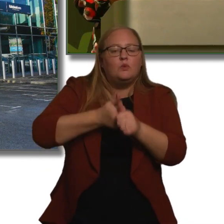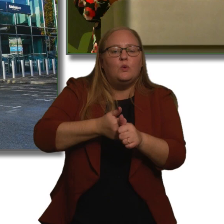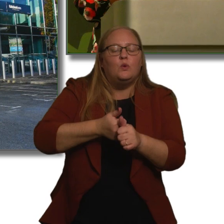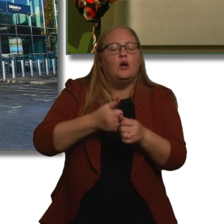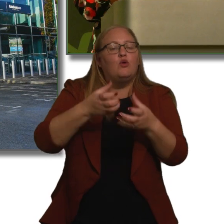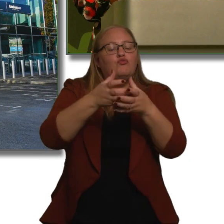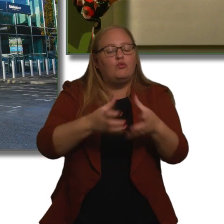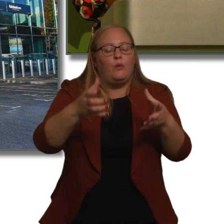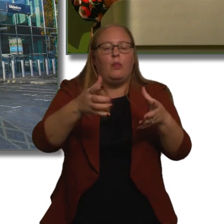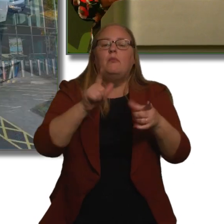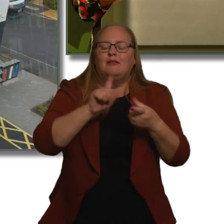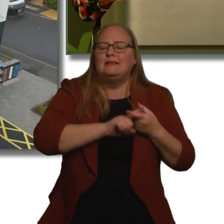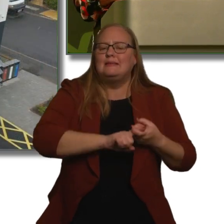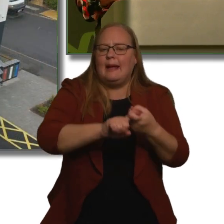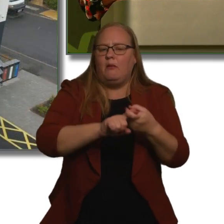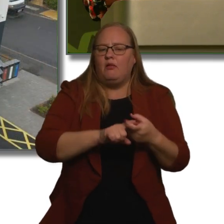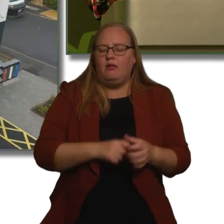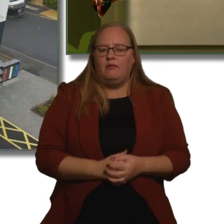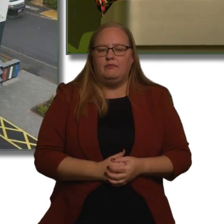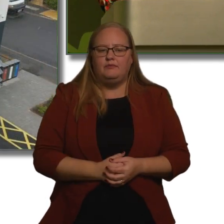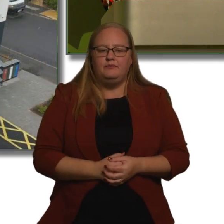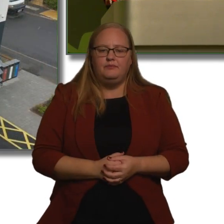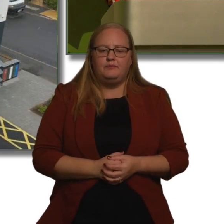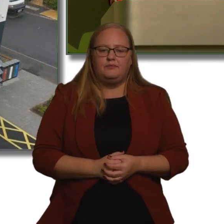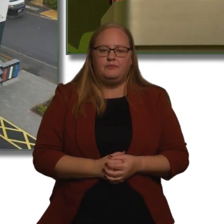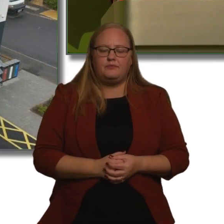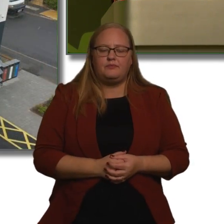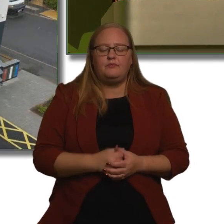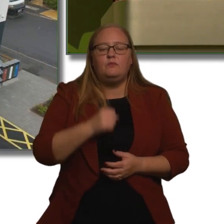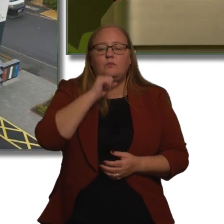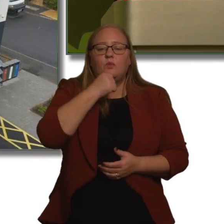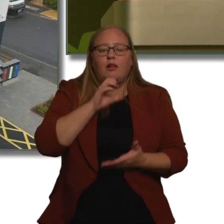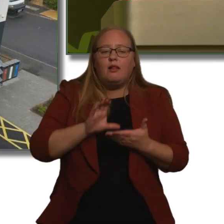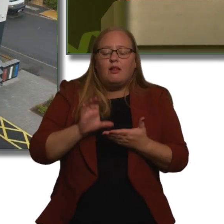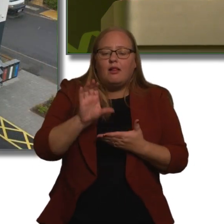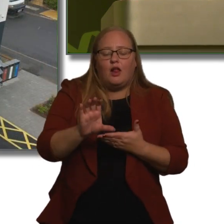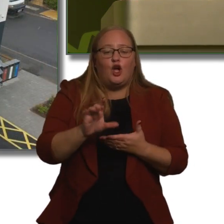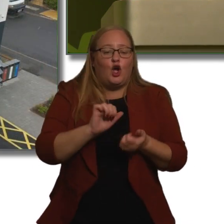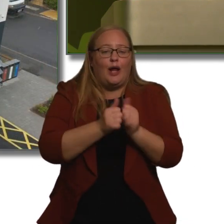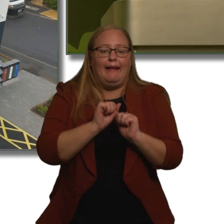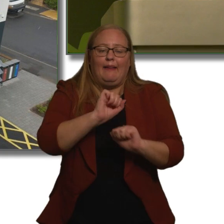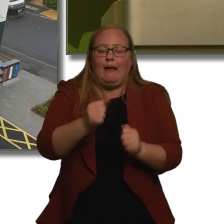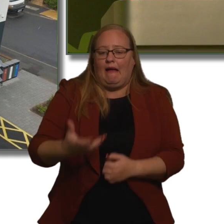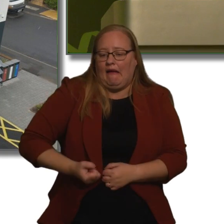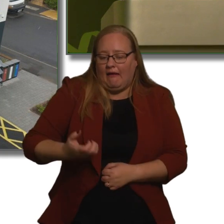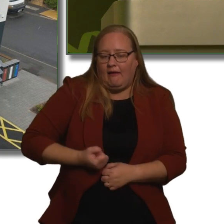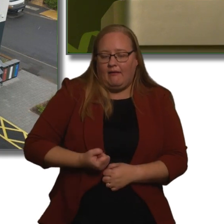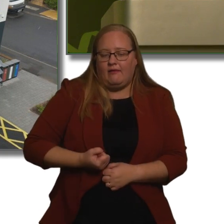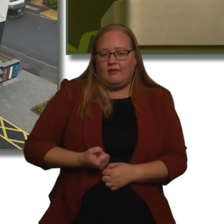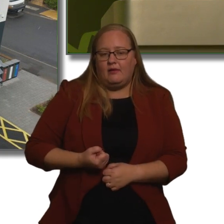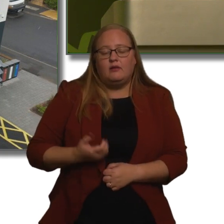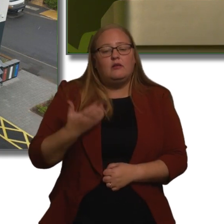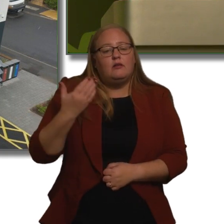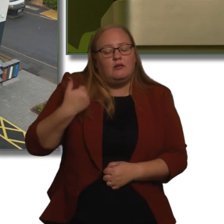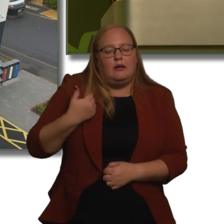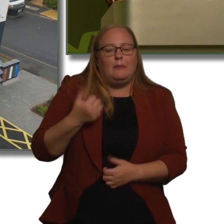communities. We continue to invest in colleague pay, and earlier this year increased our minimum hourly